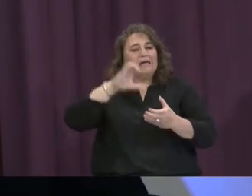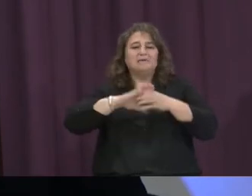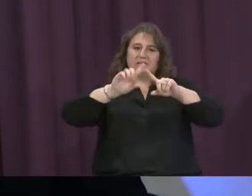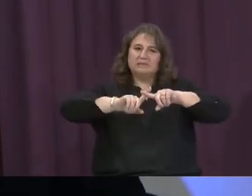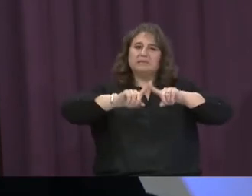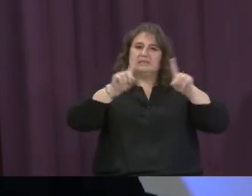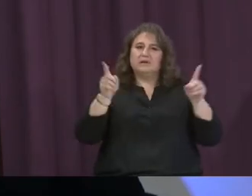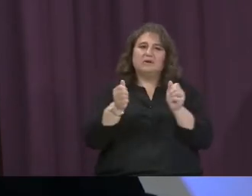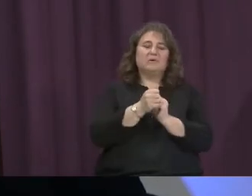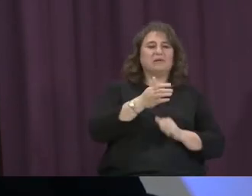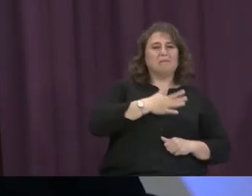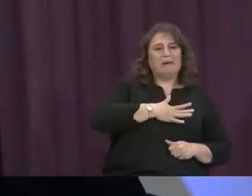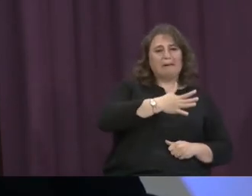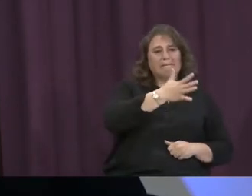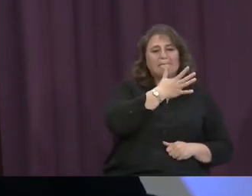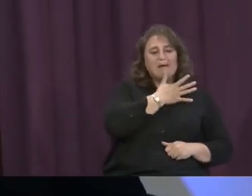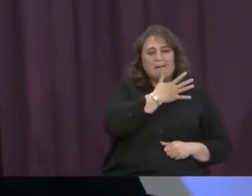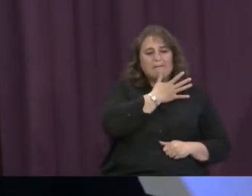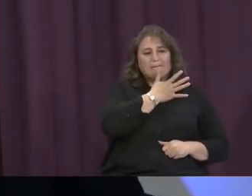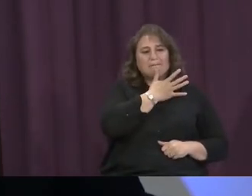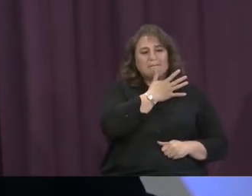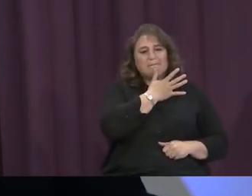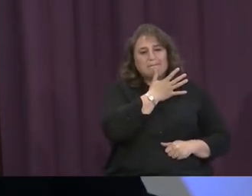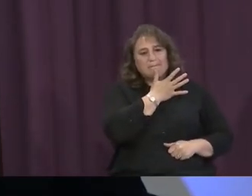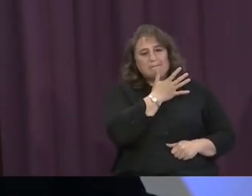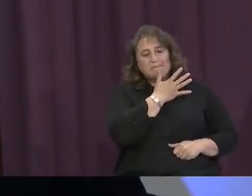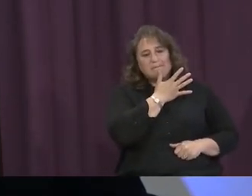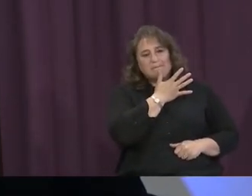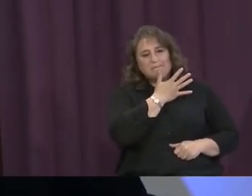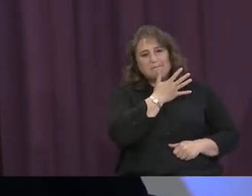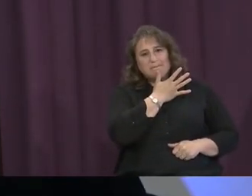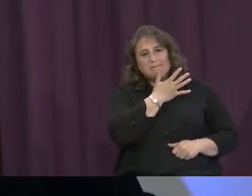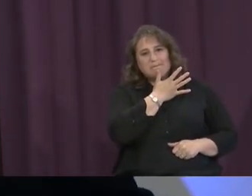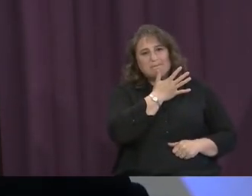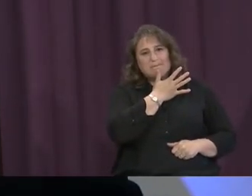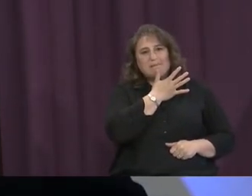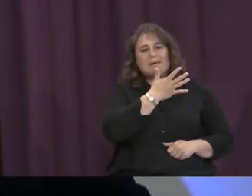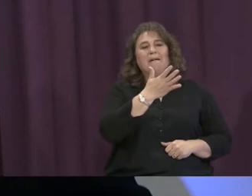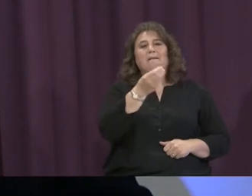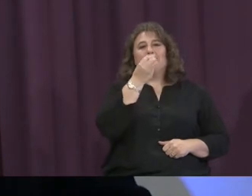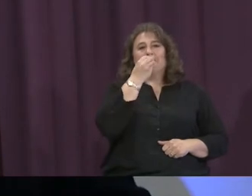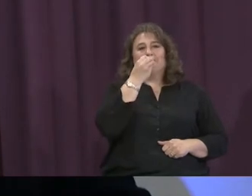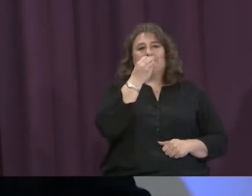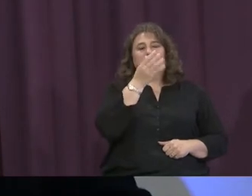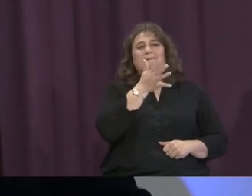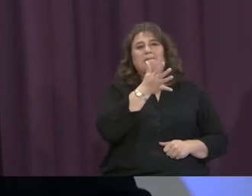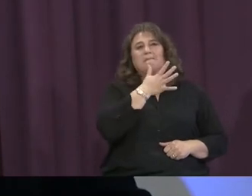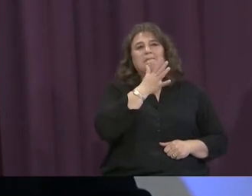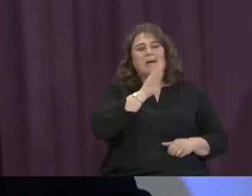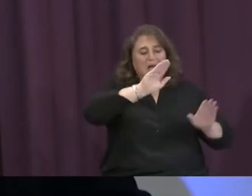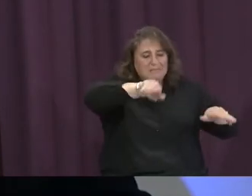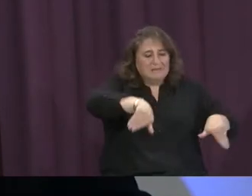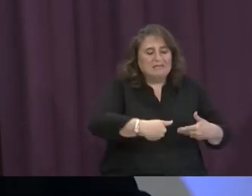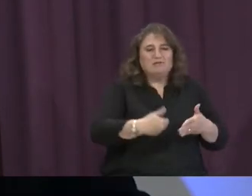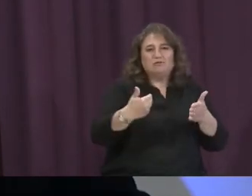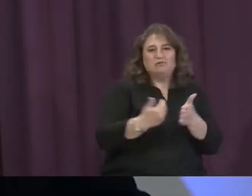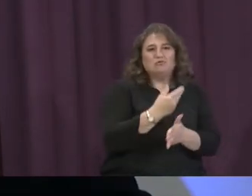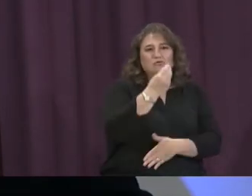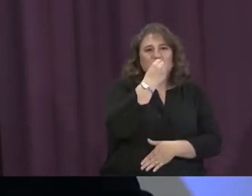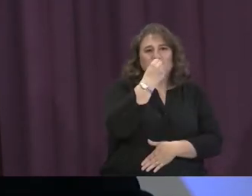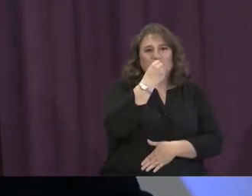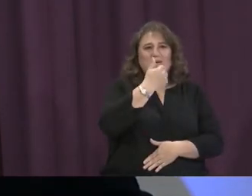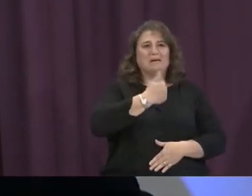that, like, my mother brought into our lives was, she introduced food. She introduced lots of different food, and I was